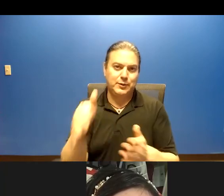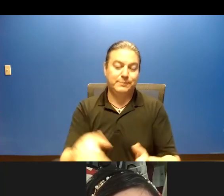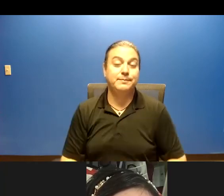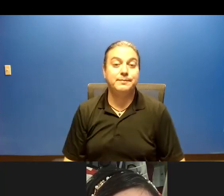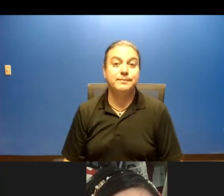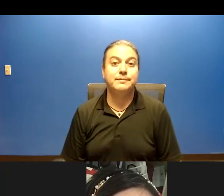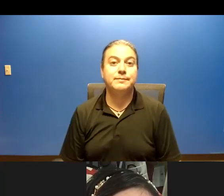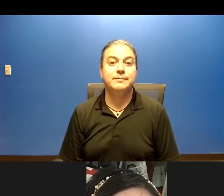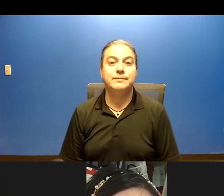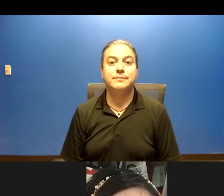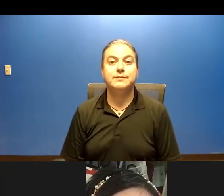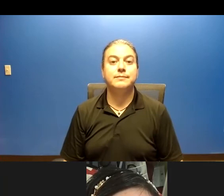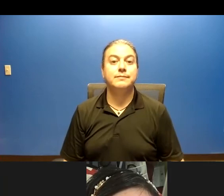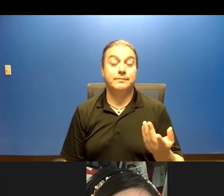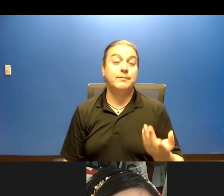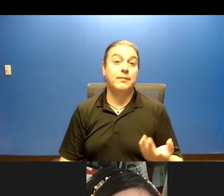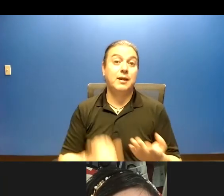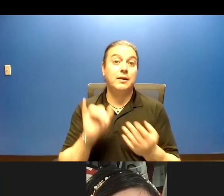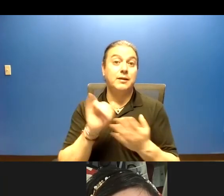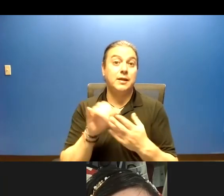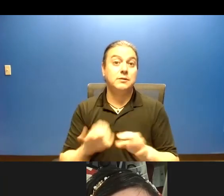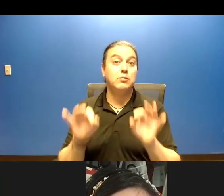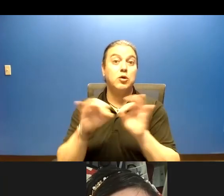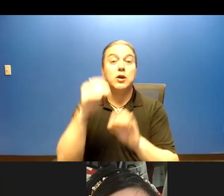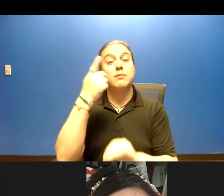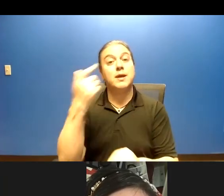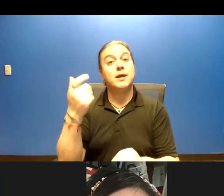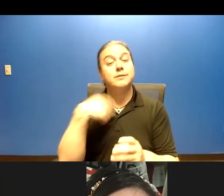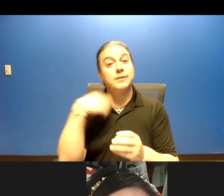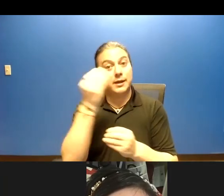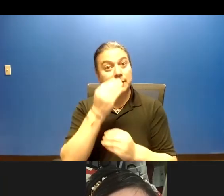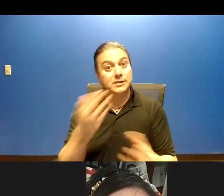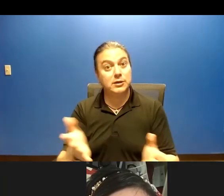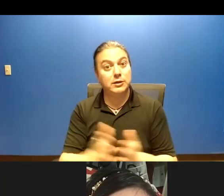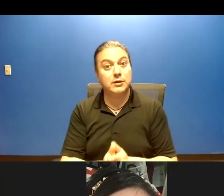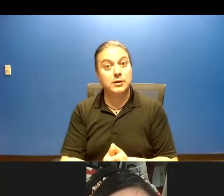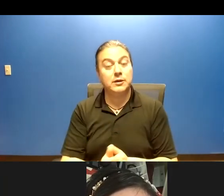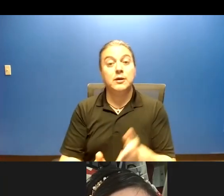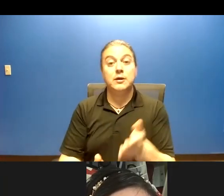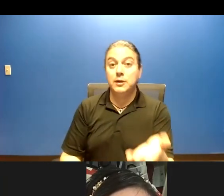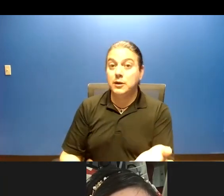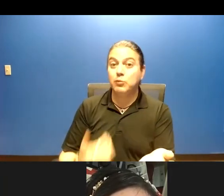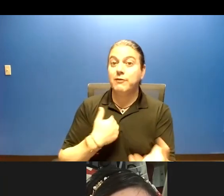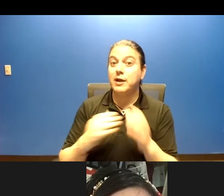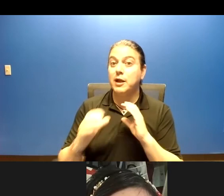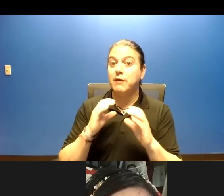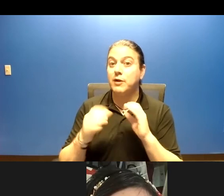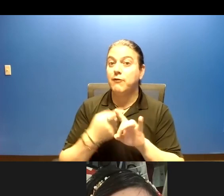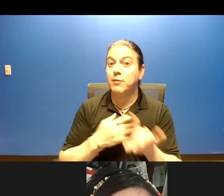And I think that's so important, because I can tell you, we've had conversations from my office